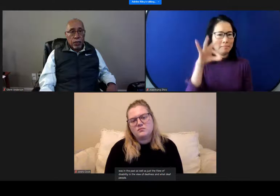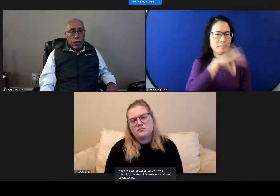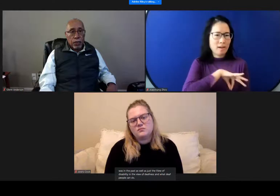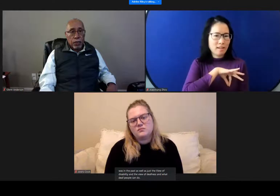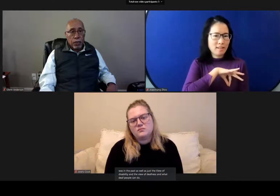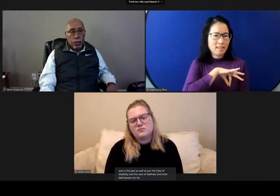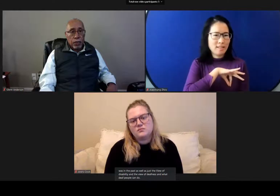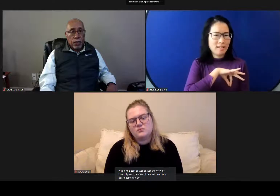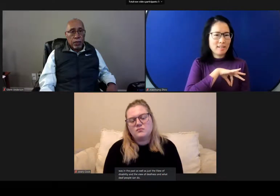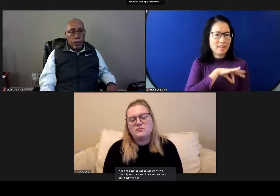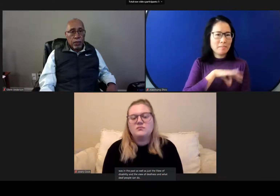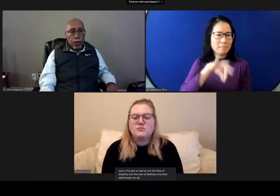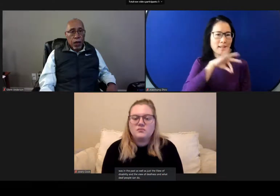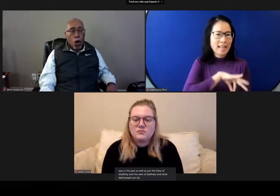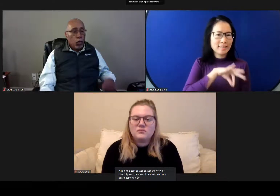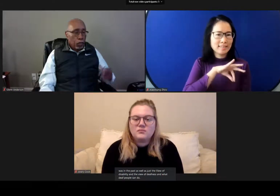do.